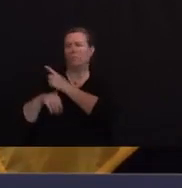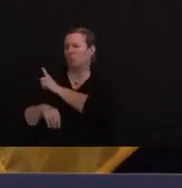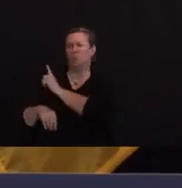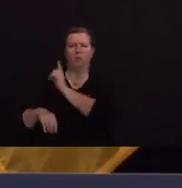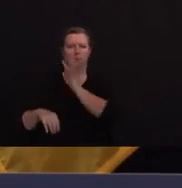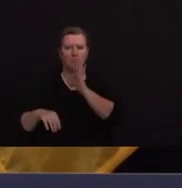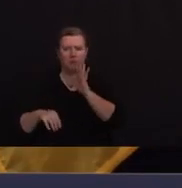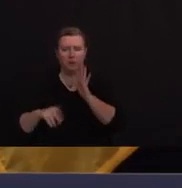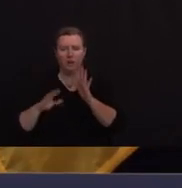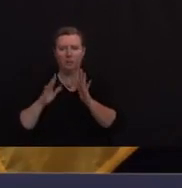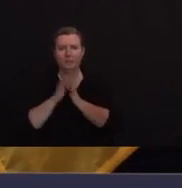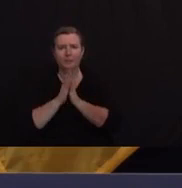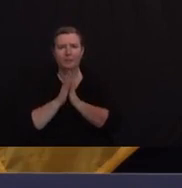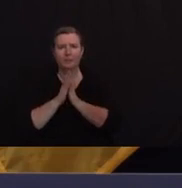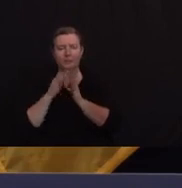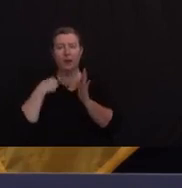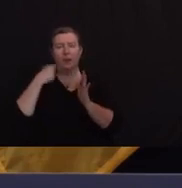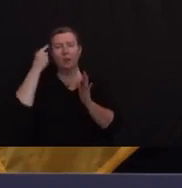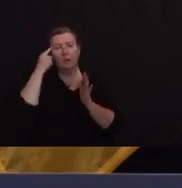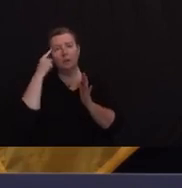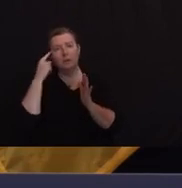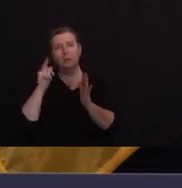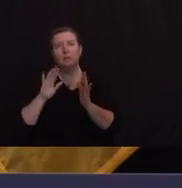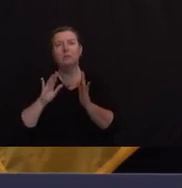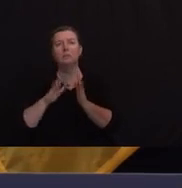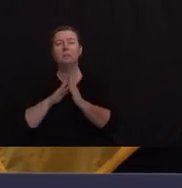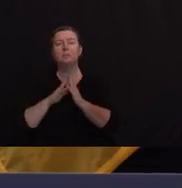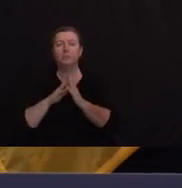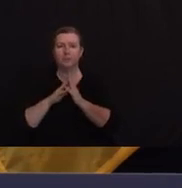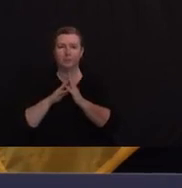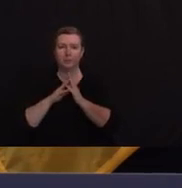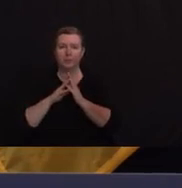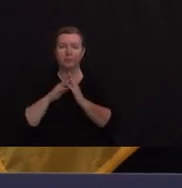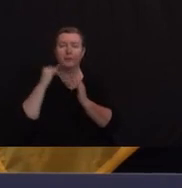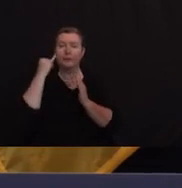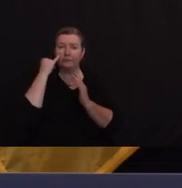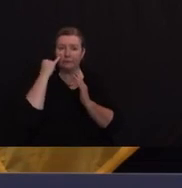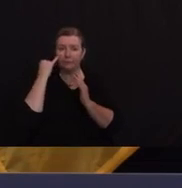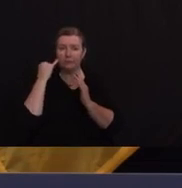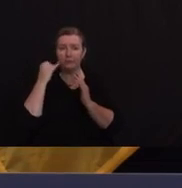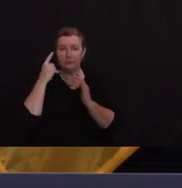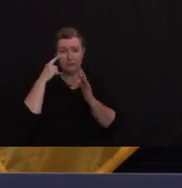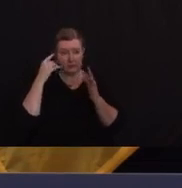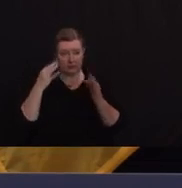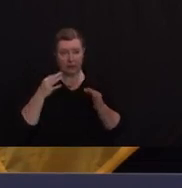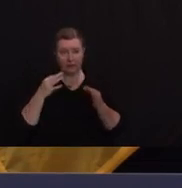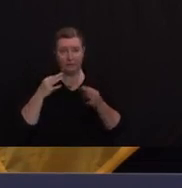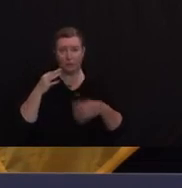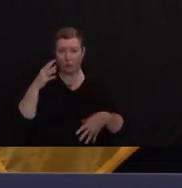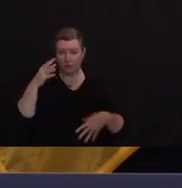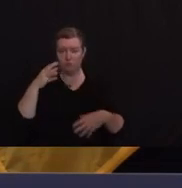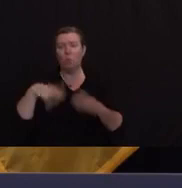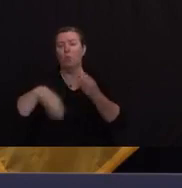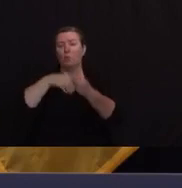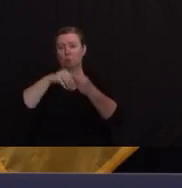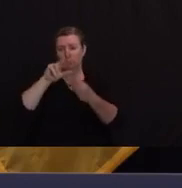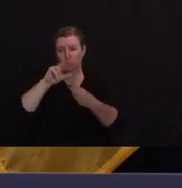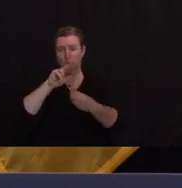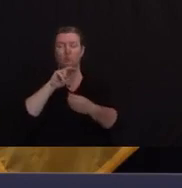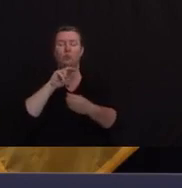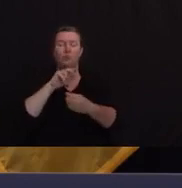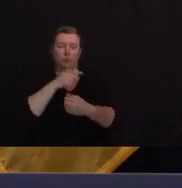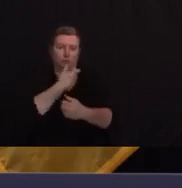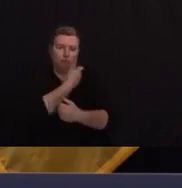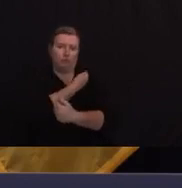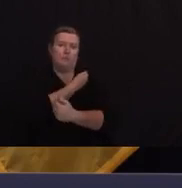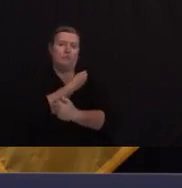think inevitably, if they do shrink this from 8 months to 6 months, we're going to have a very, very busy few